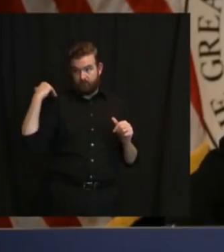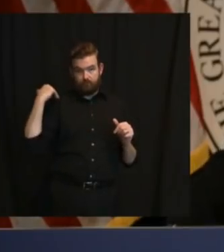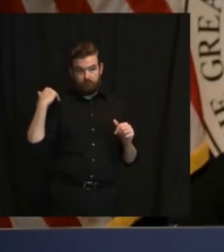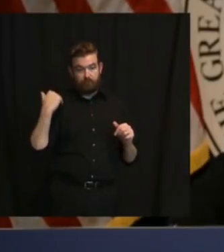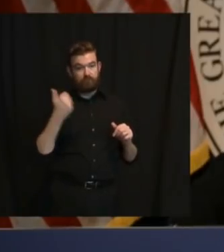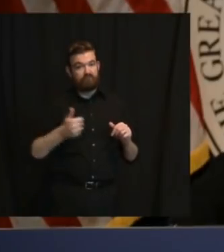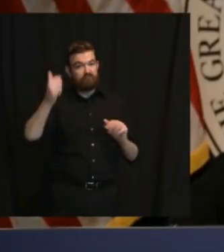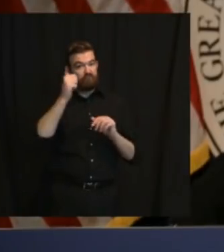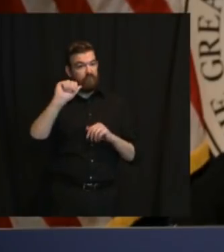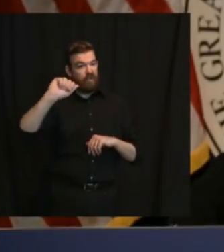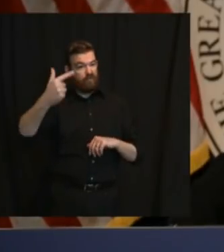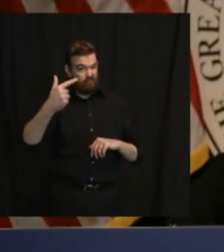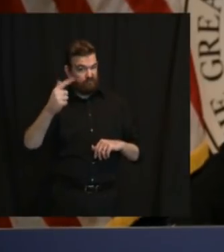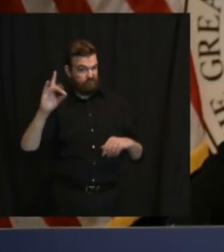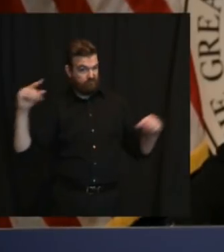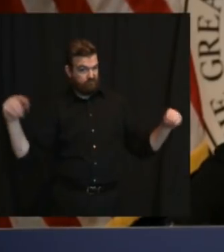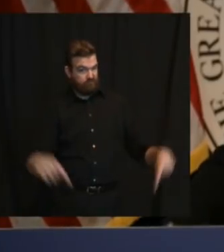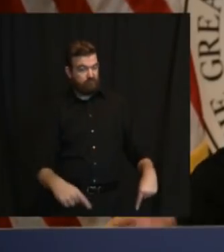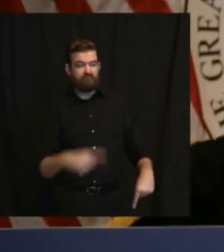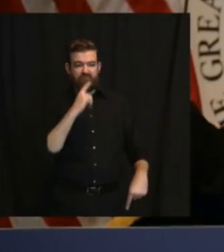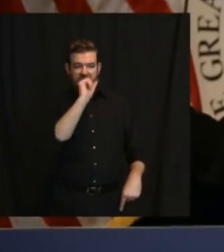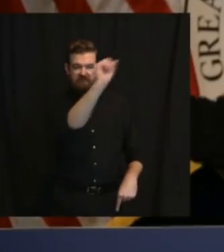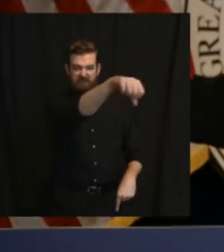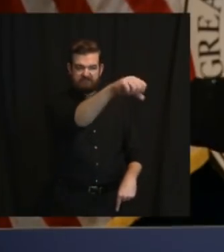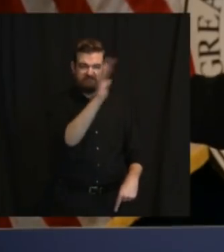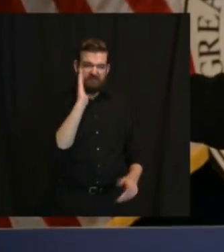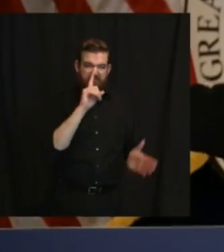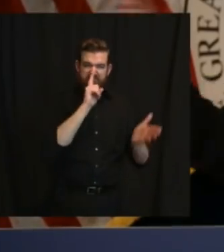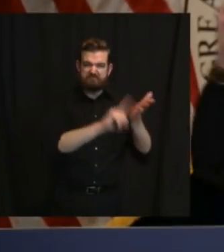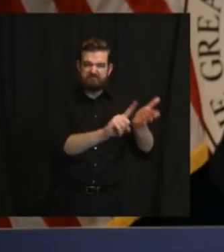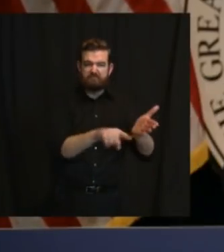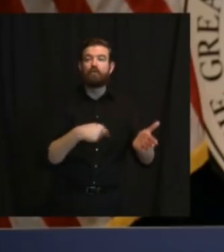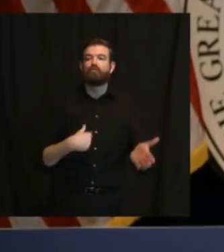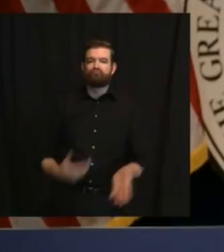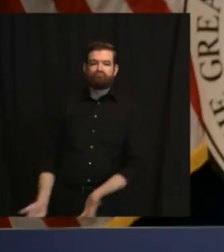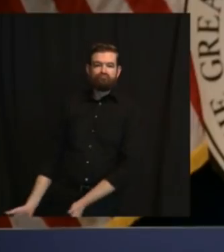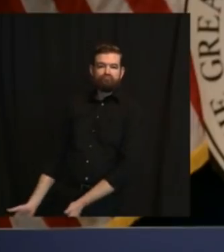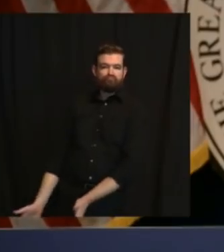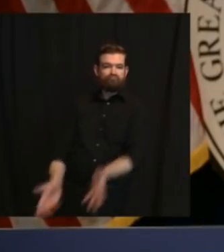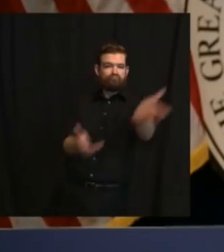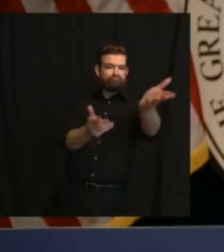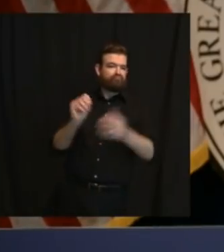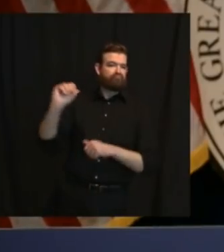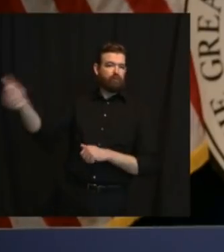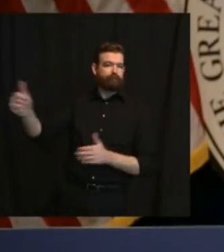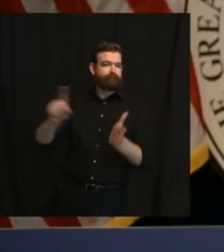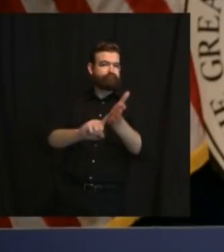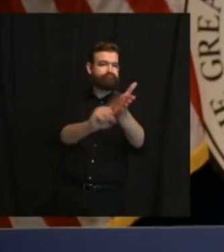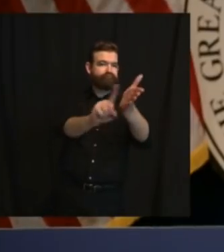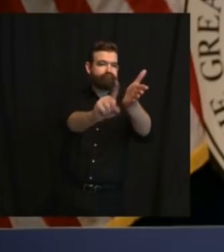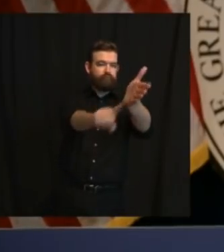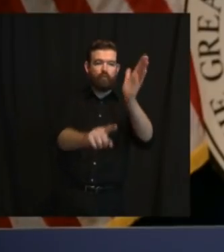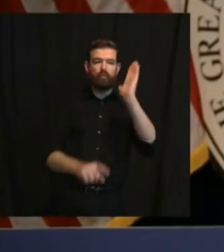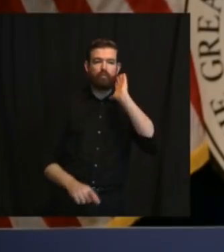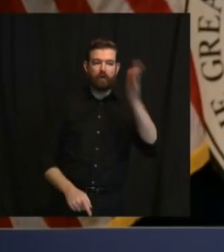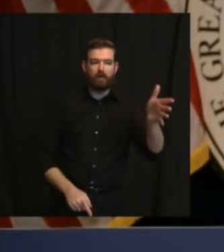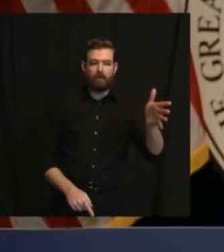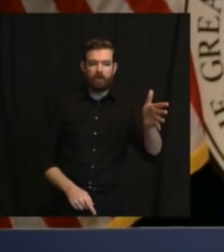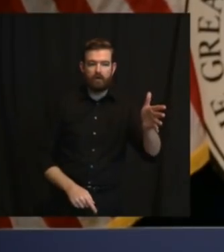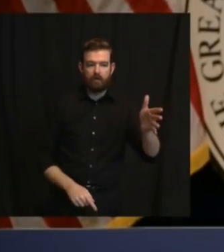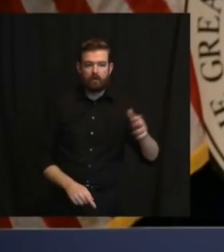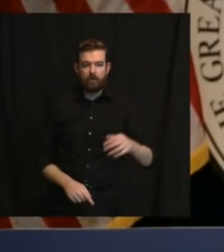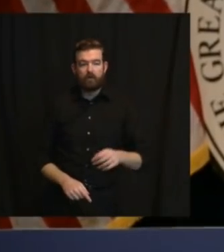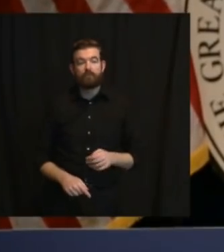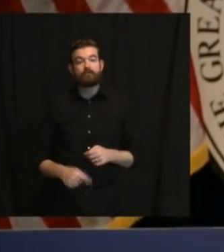play out. Is that fair to say, Judy? Yeah. I would just say as a general matter, Judy and I have said time and again that the